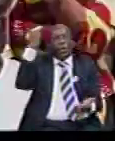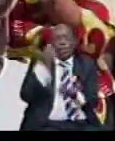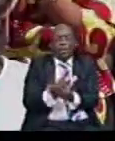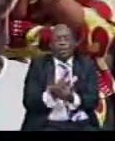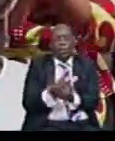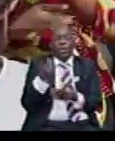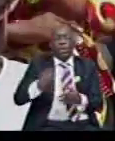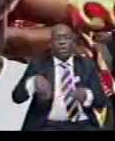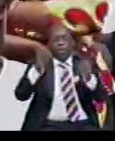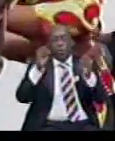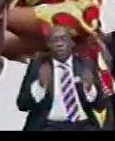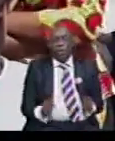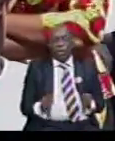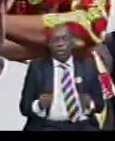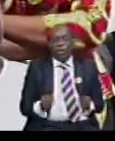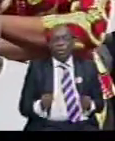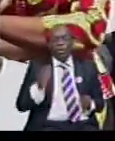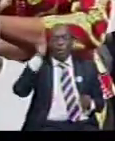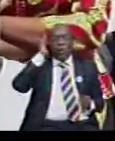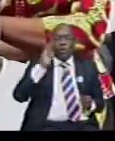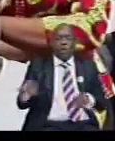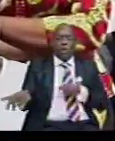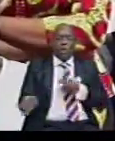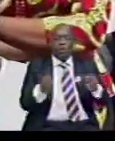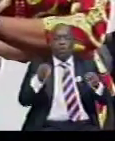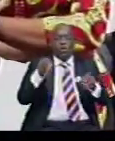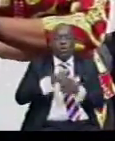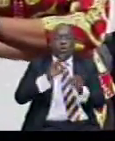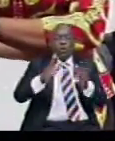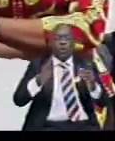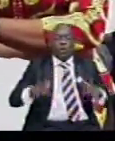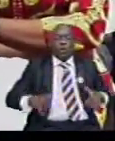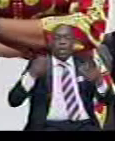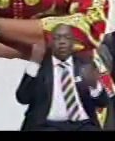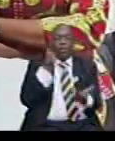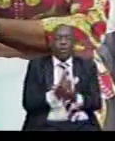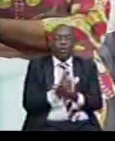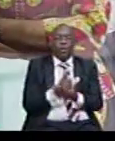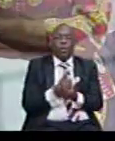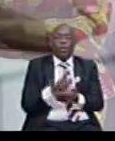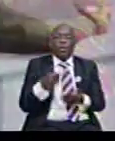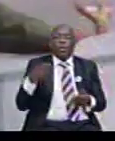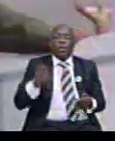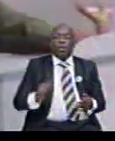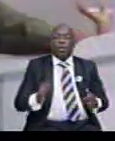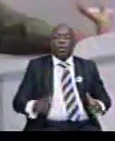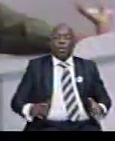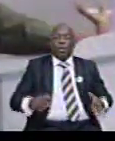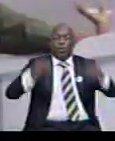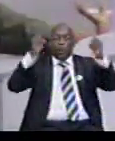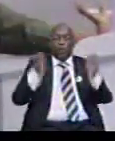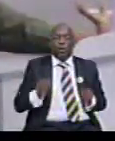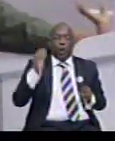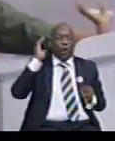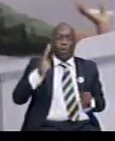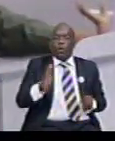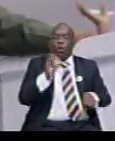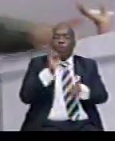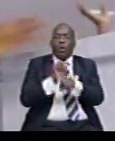power will move in your life. And then the power will be activated in your